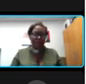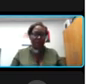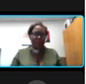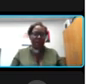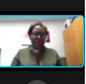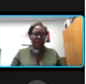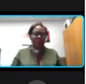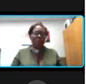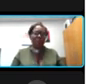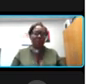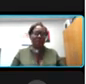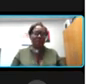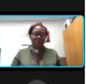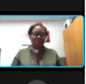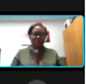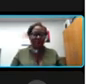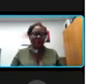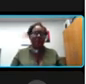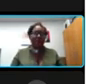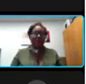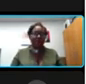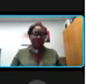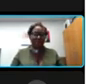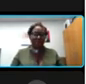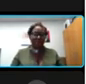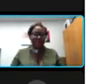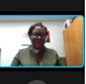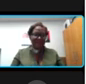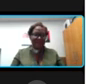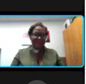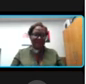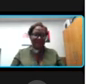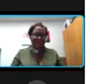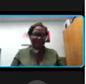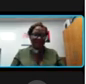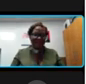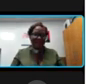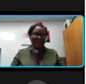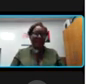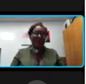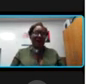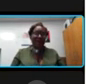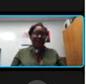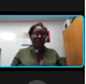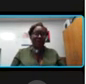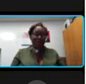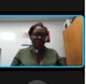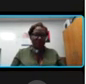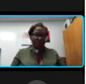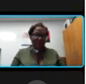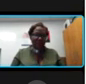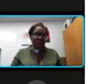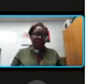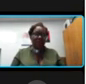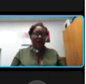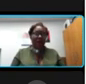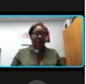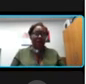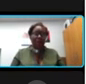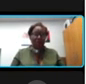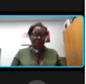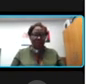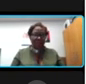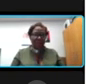you can help us ensure that our schools remain COVID-free. Next slide. Another important